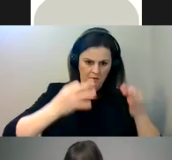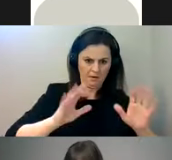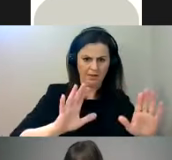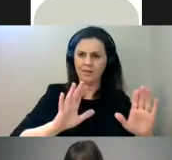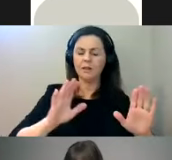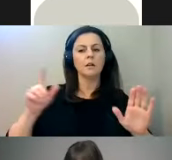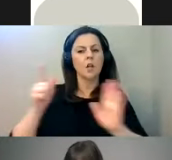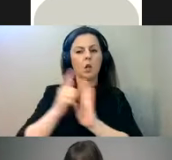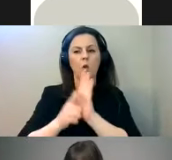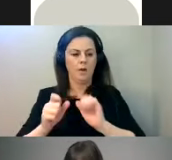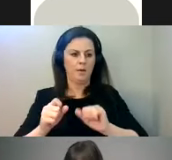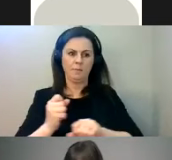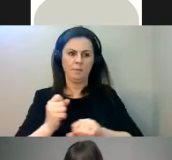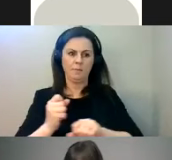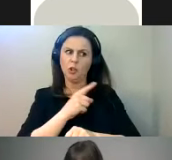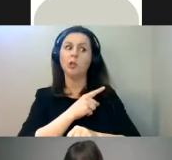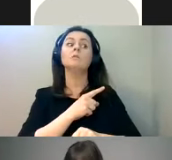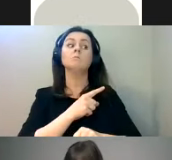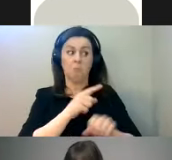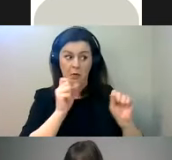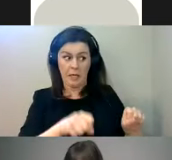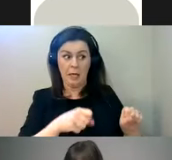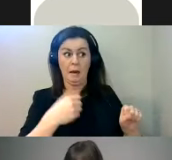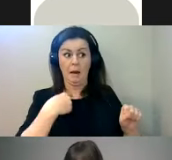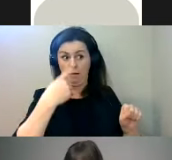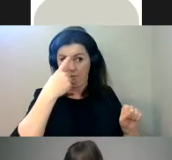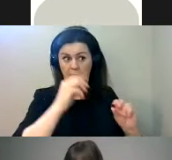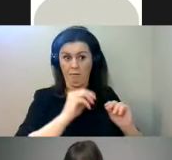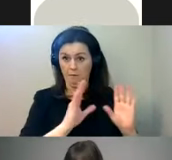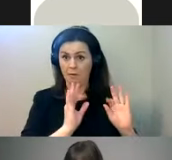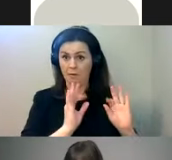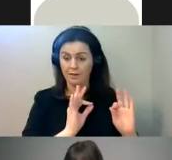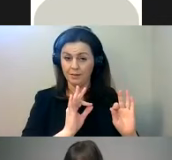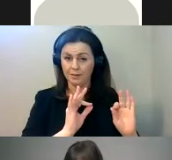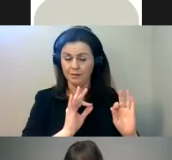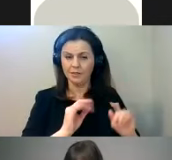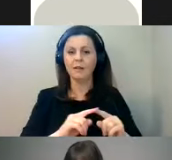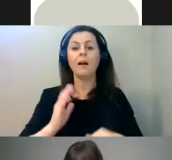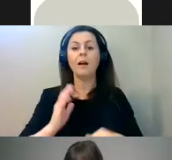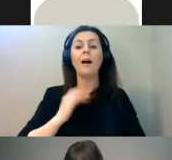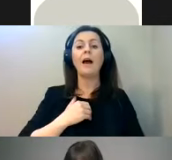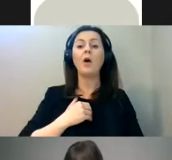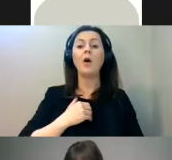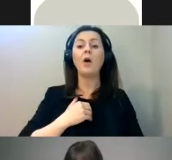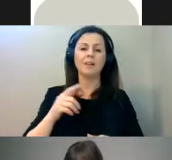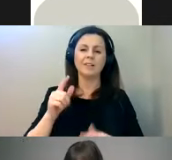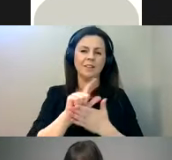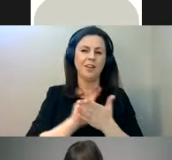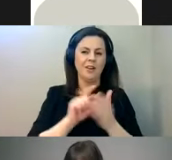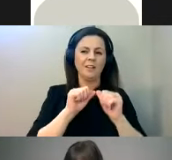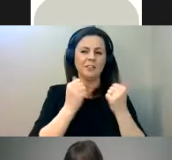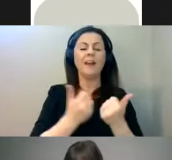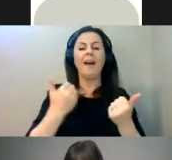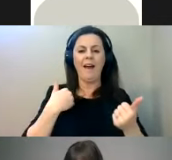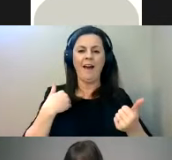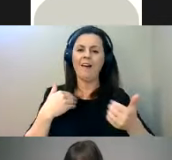must be followed. So our firm has prepared a checklist for lawyers checking on factors such